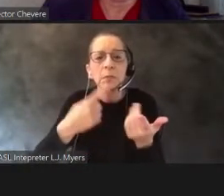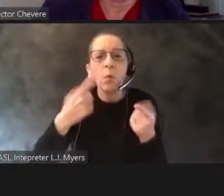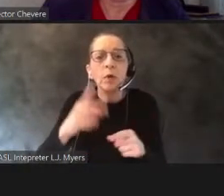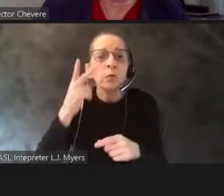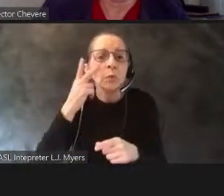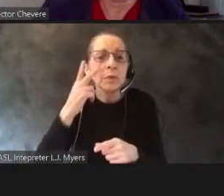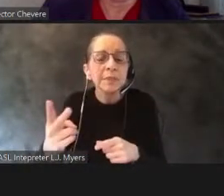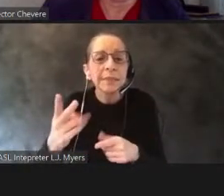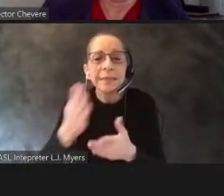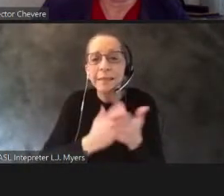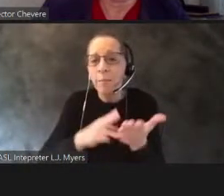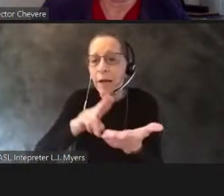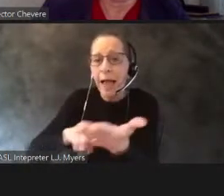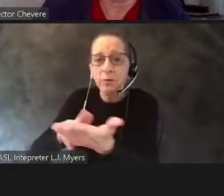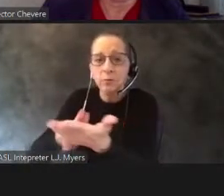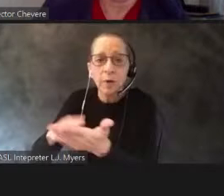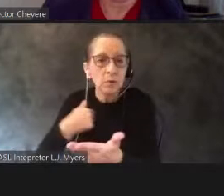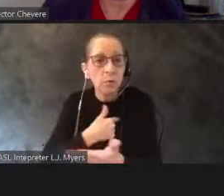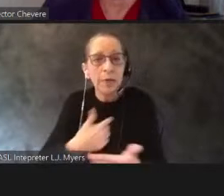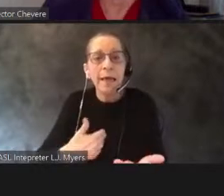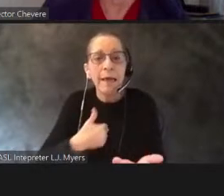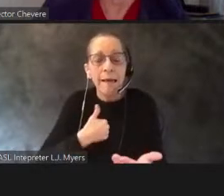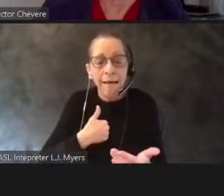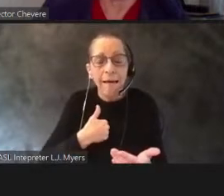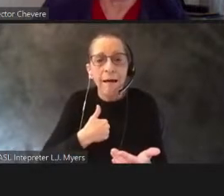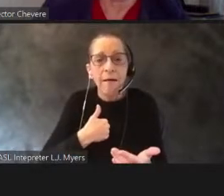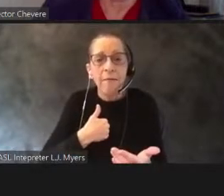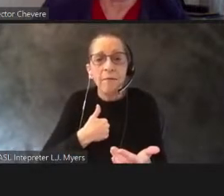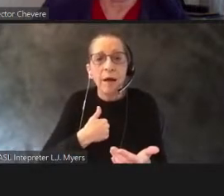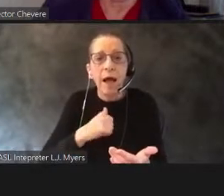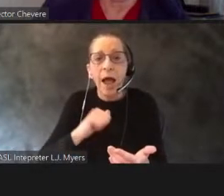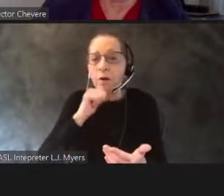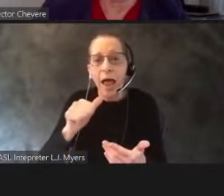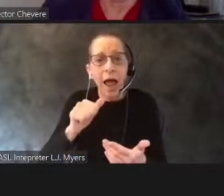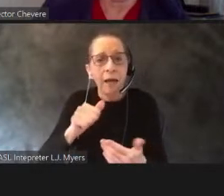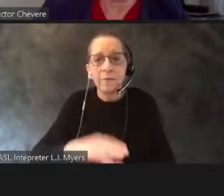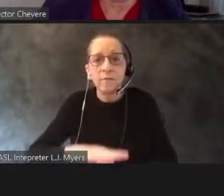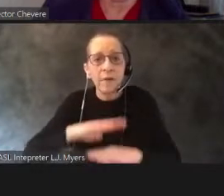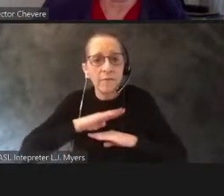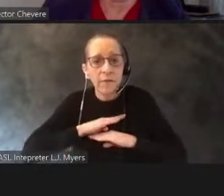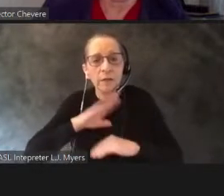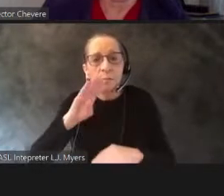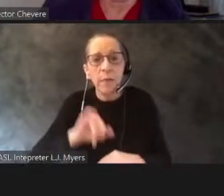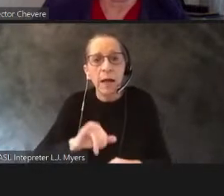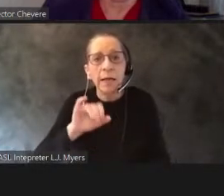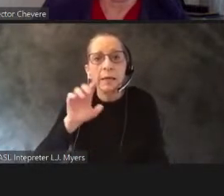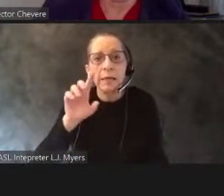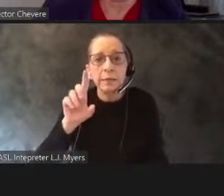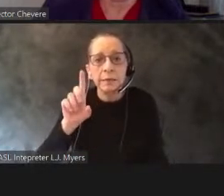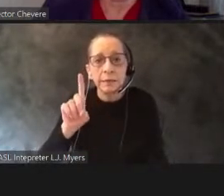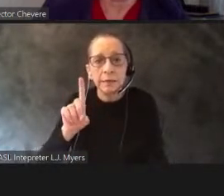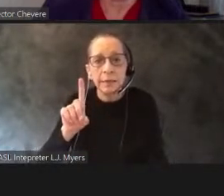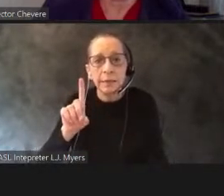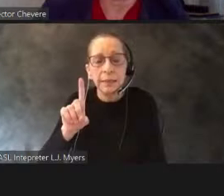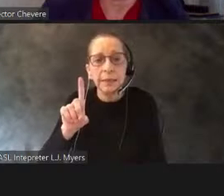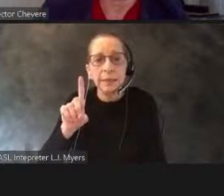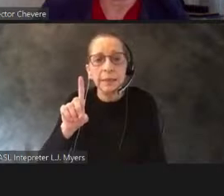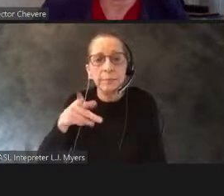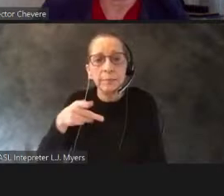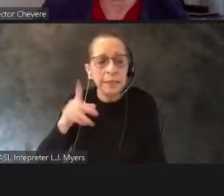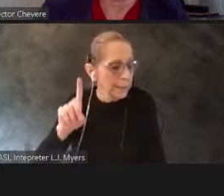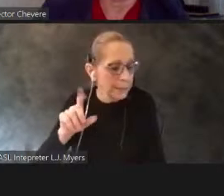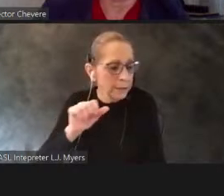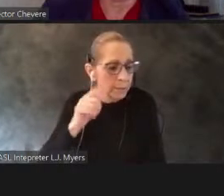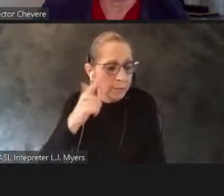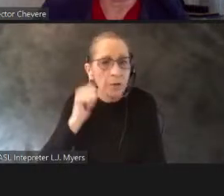some of the contracts that we have are not being fulfilled by DBEs because we don't have any of those in the